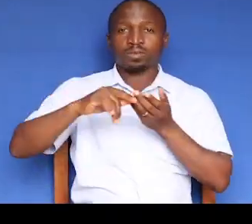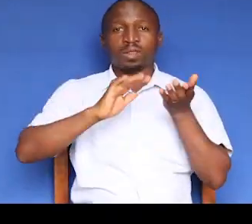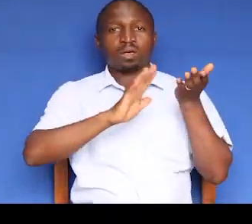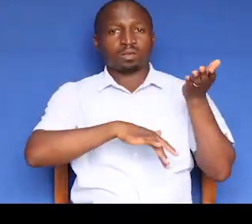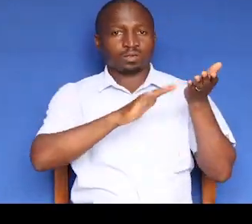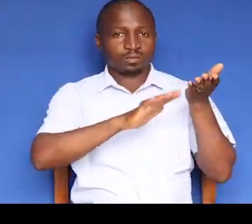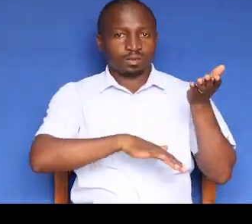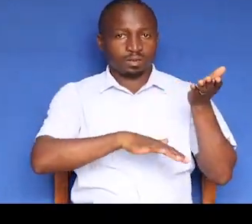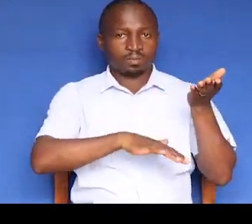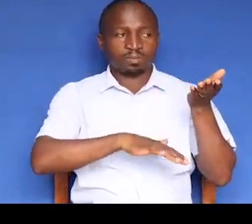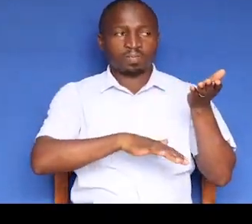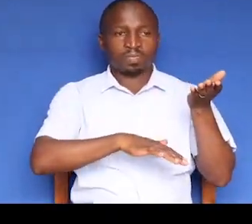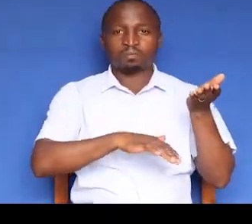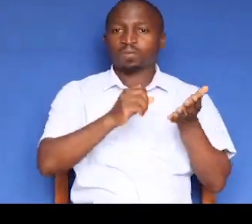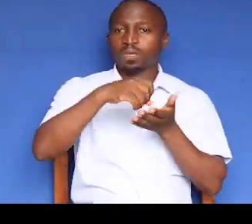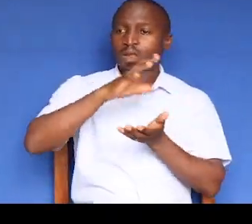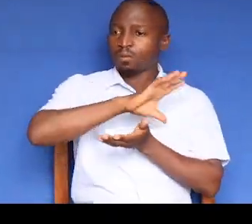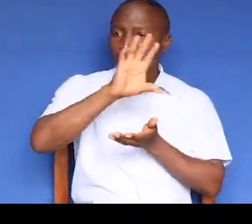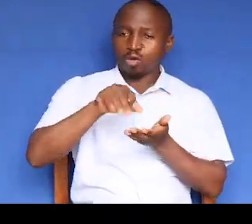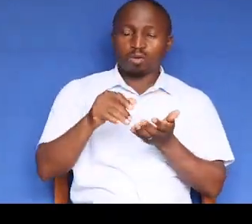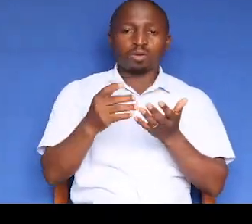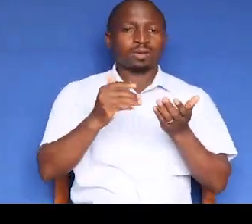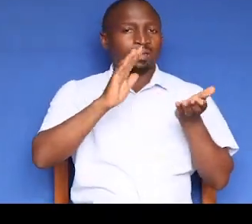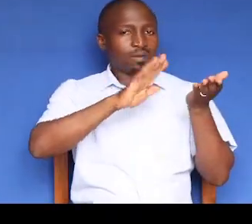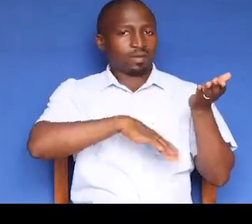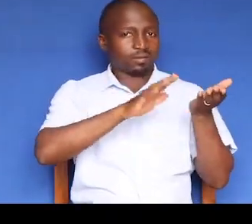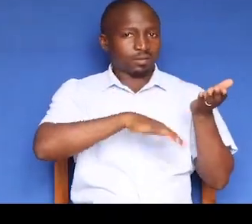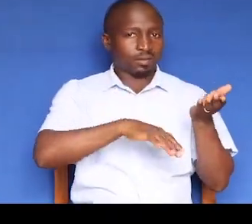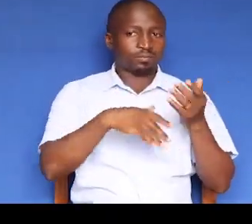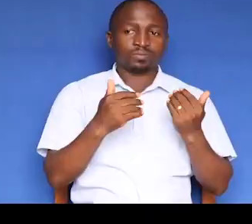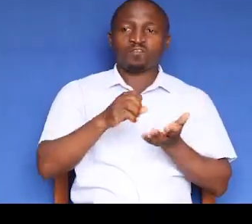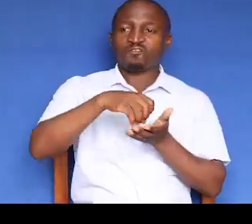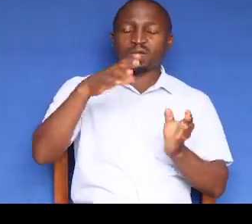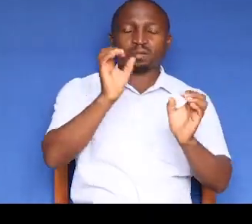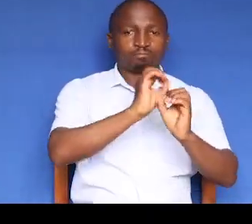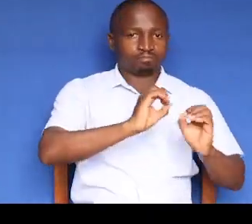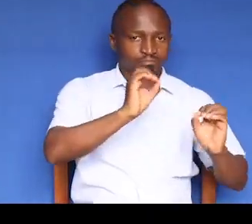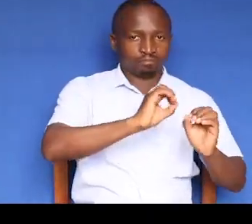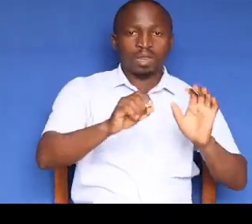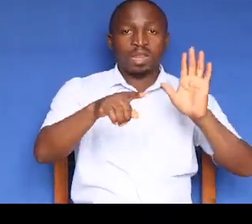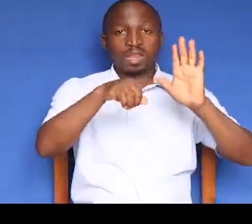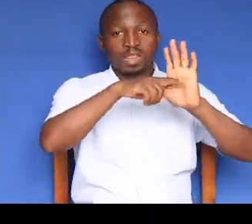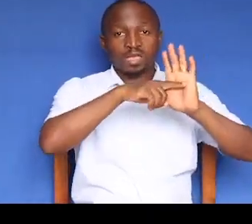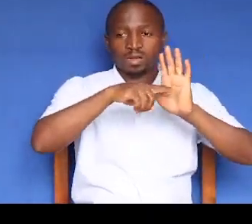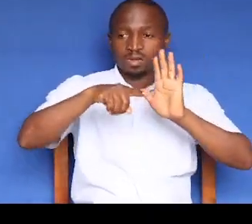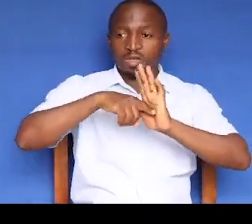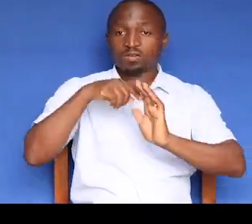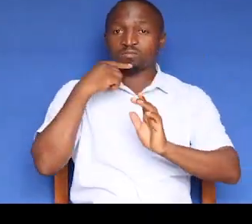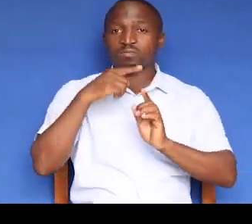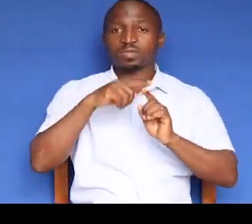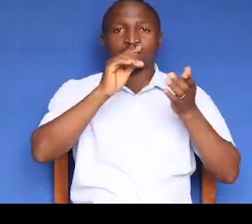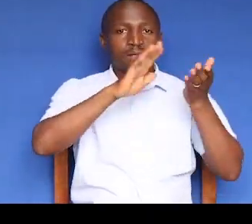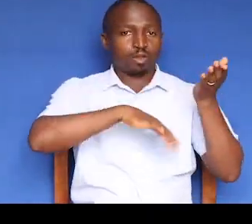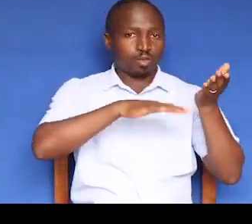of fixed cost. The whole fixed cost will be loss of the firm. So here we don't have profit, we have loss. Negative, it means